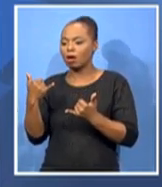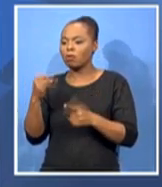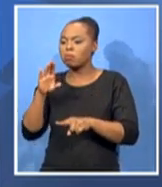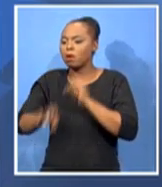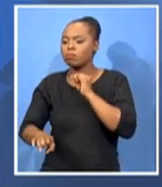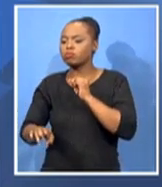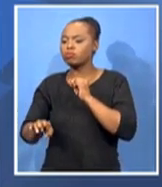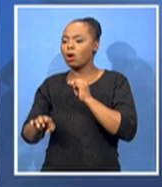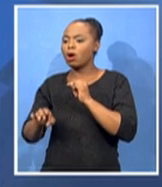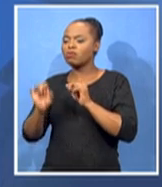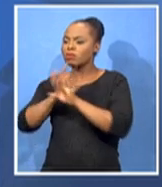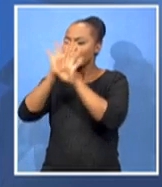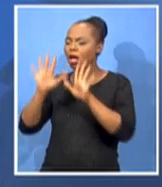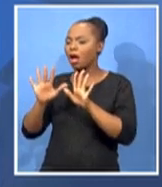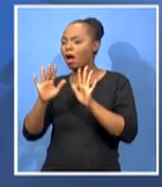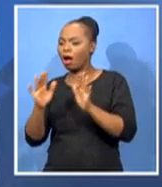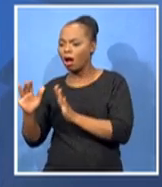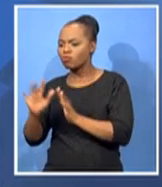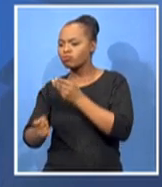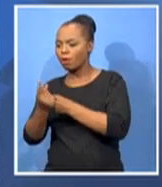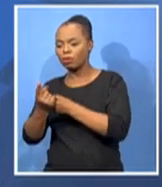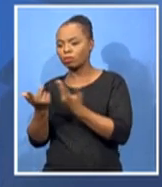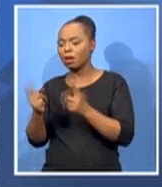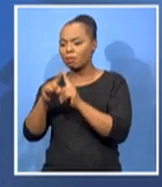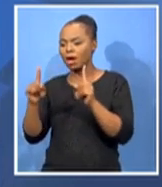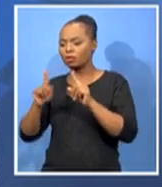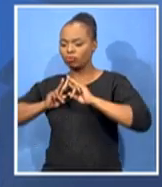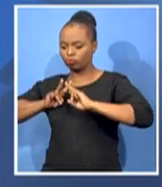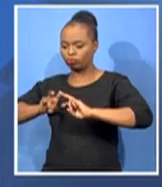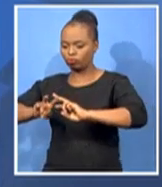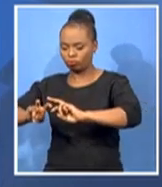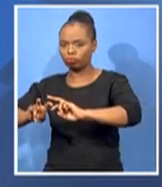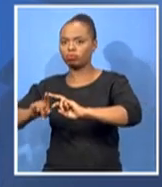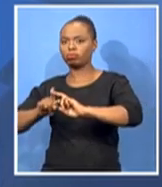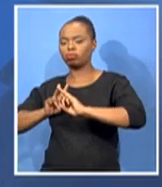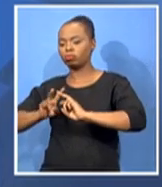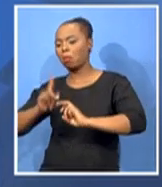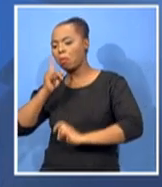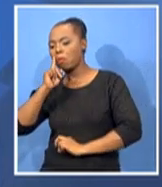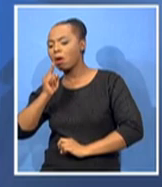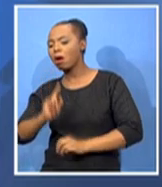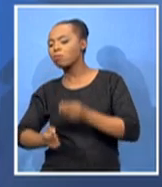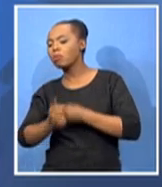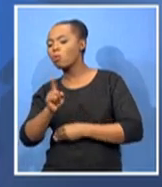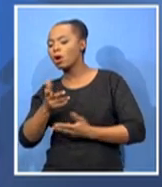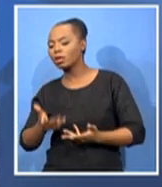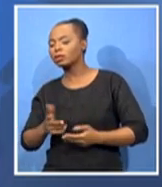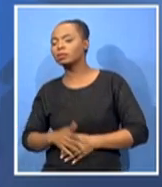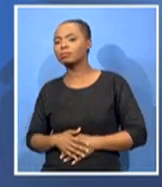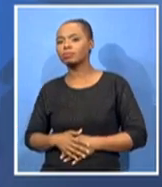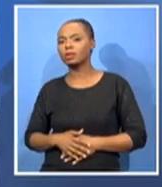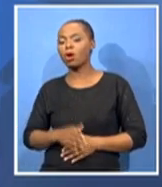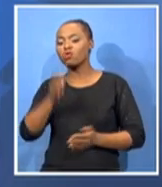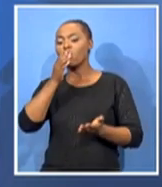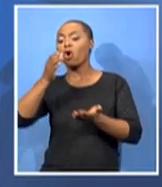are exploring all possibilities, and we don't want to confine or restrict ourselves to just